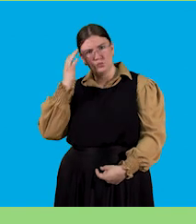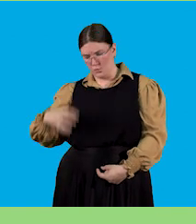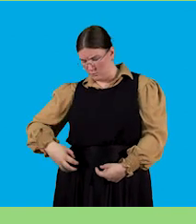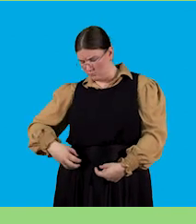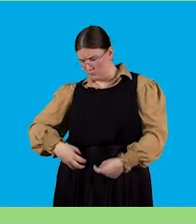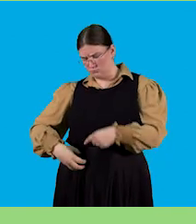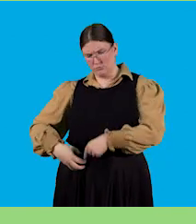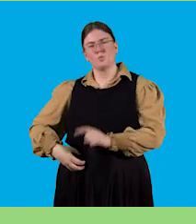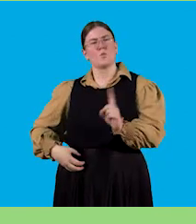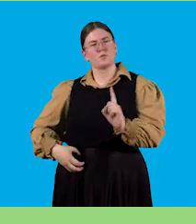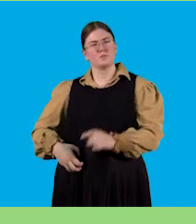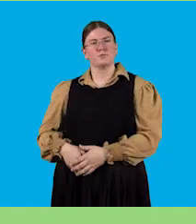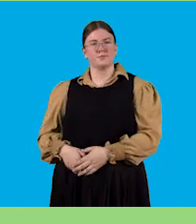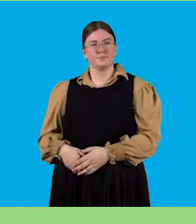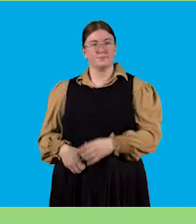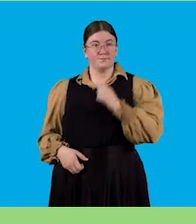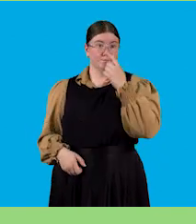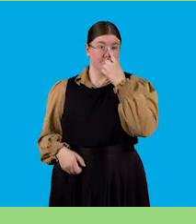and we know what an ovary is.